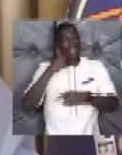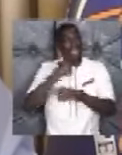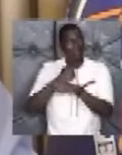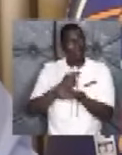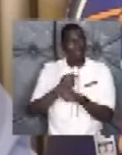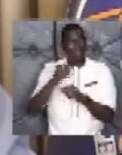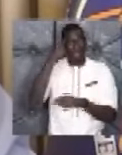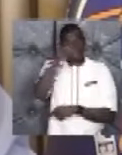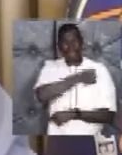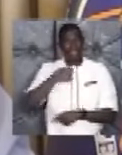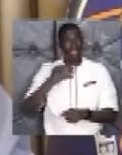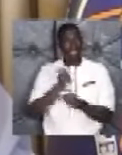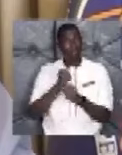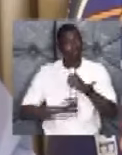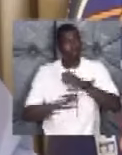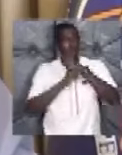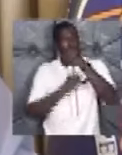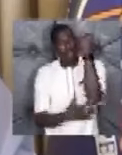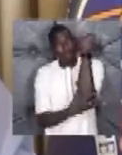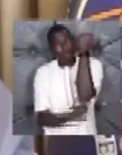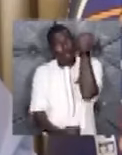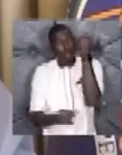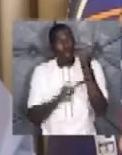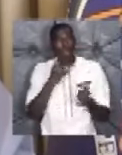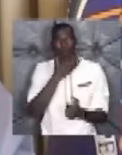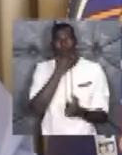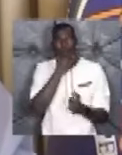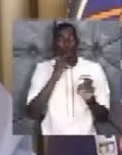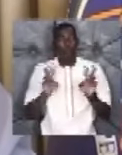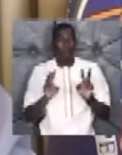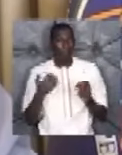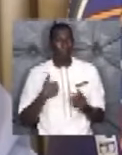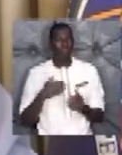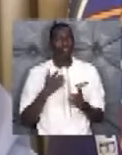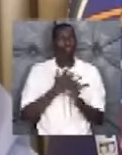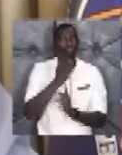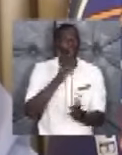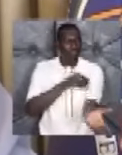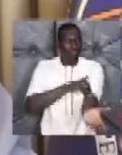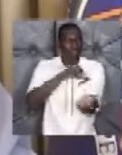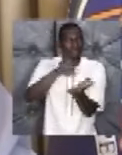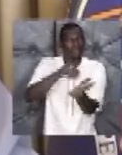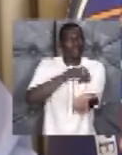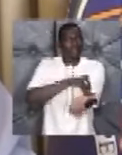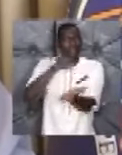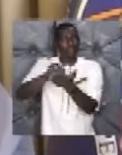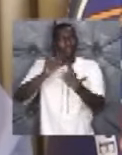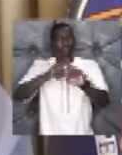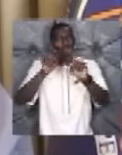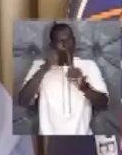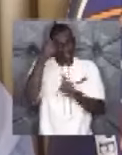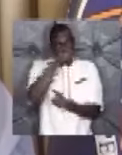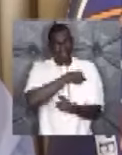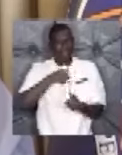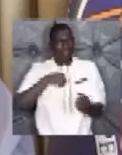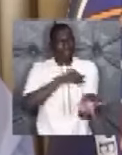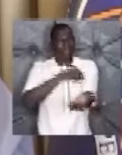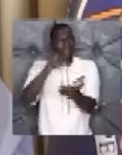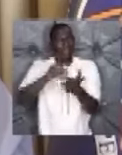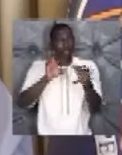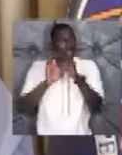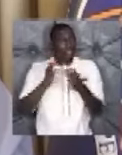They support the poor and vulnerable through their charitable organizations and